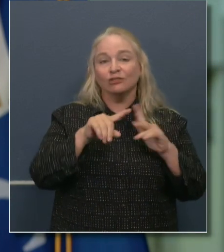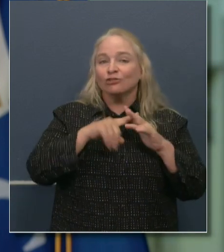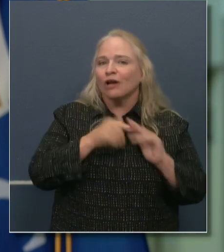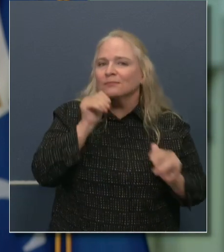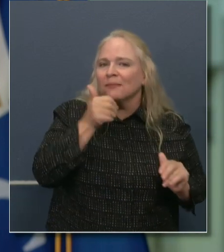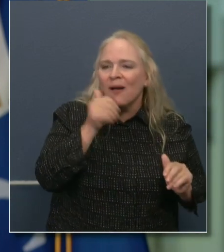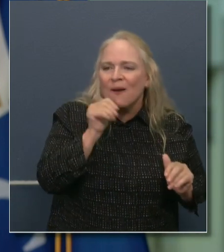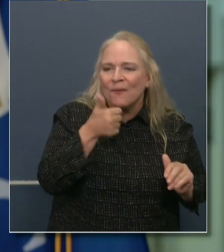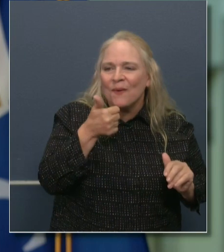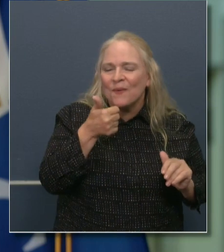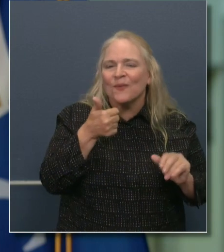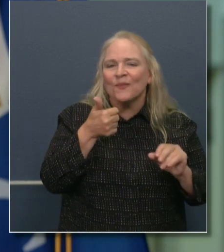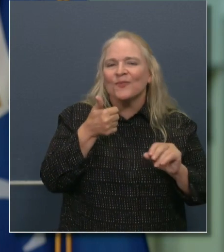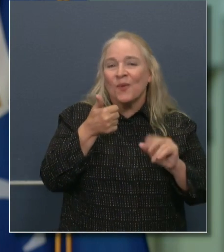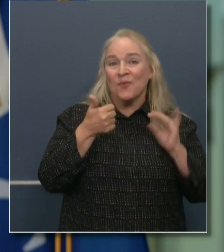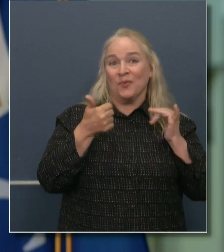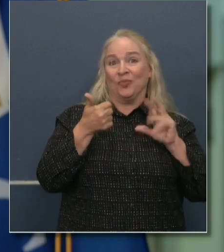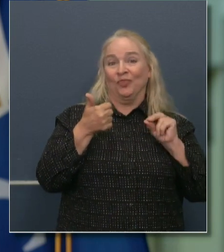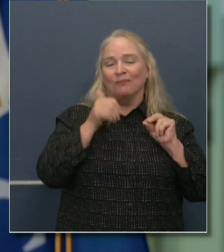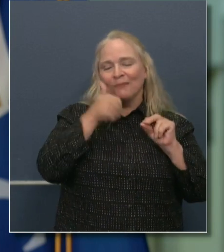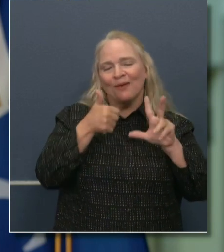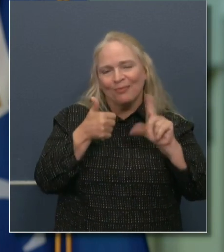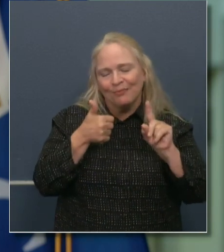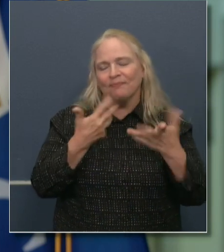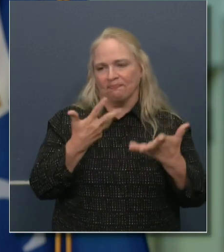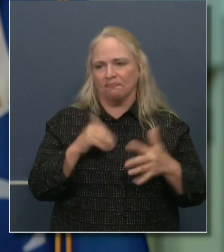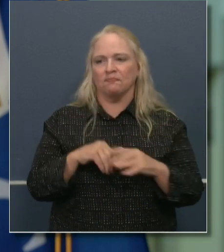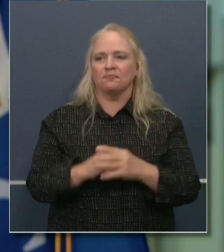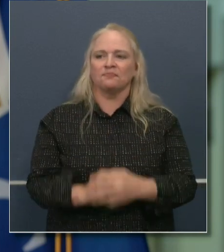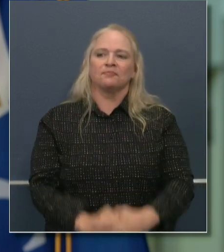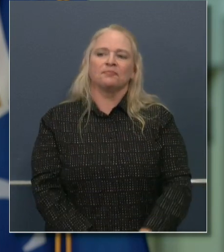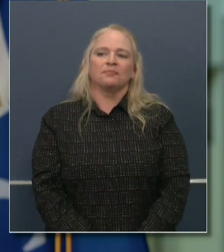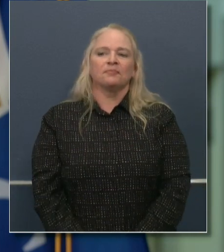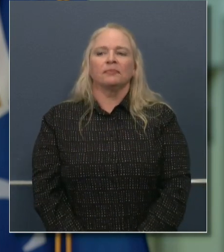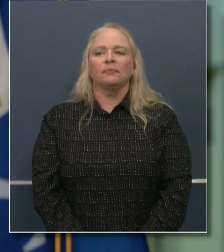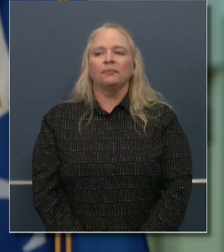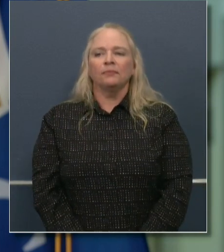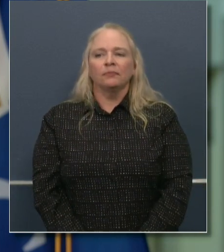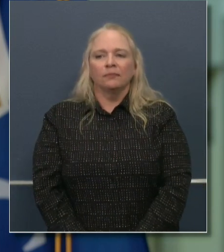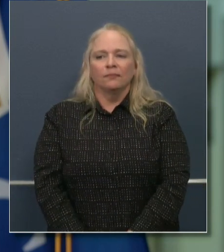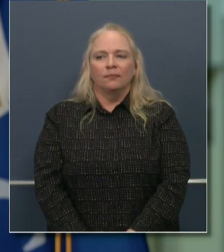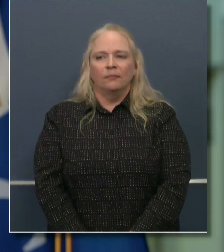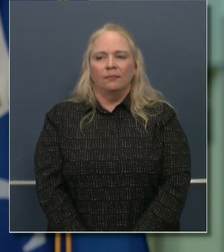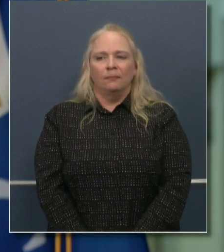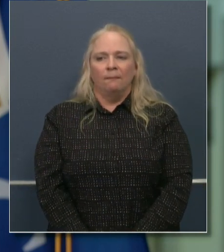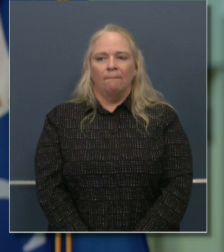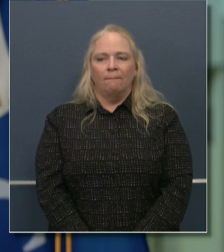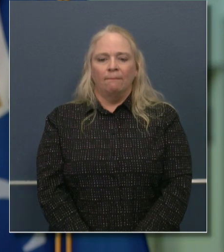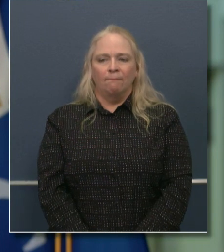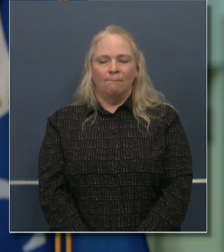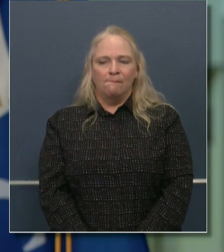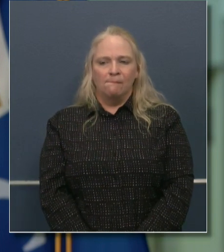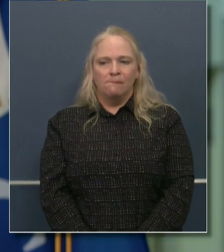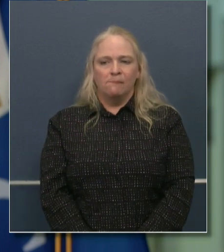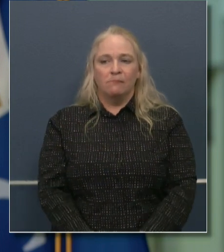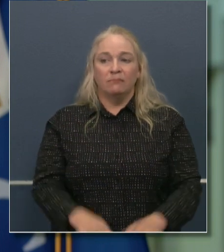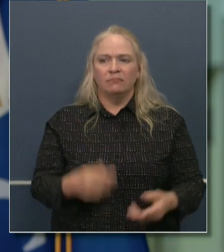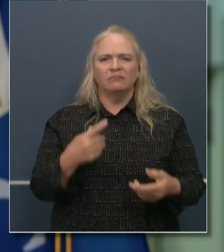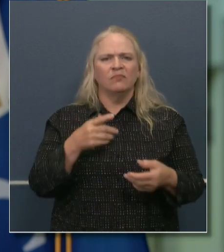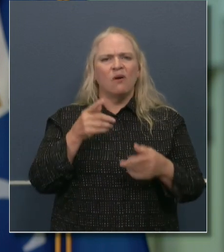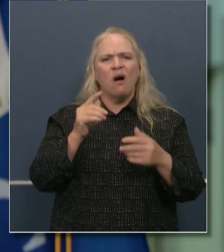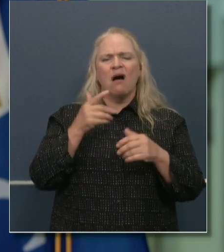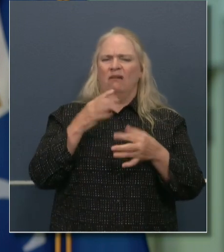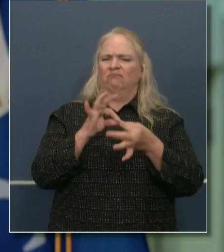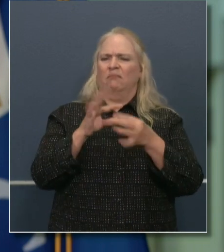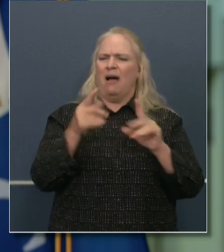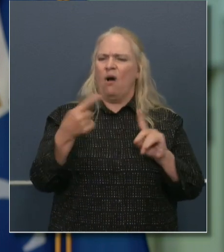day. So apparently that may have happened as it relates to the website. And forgive that mismatch. That's